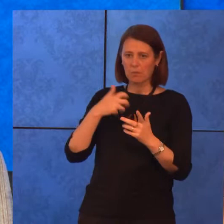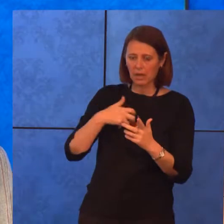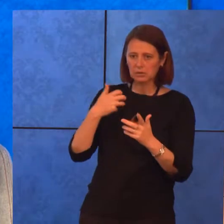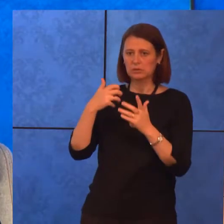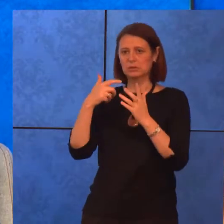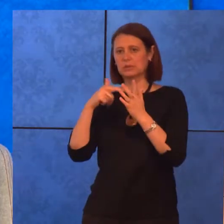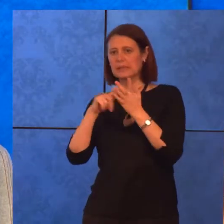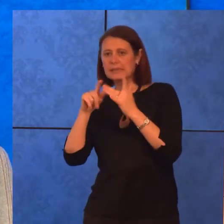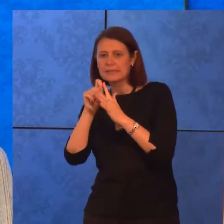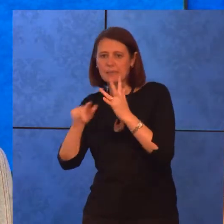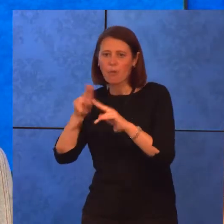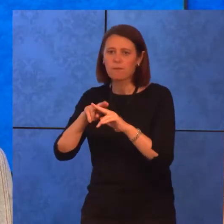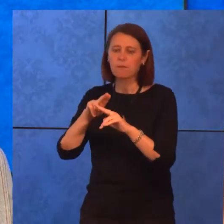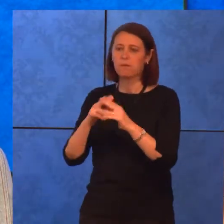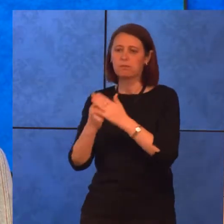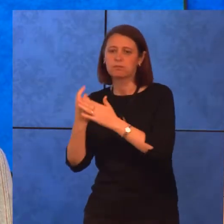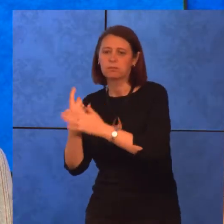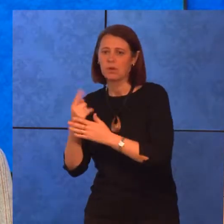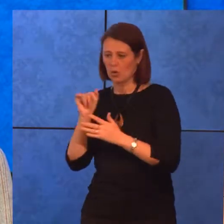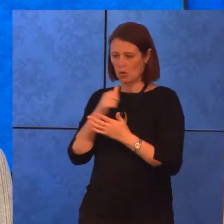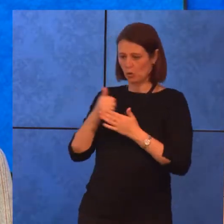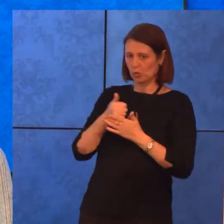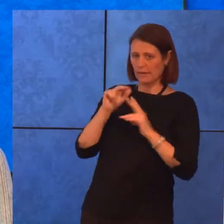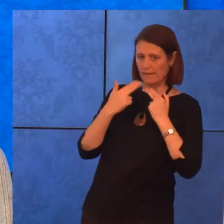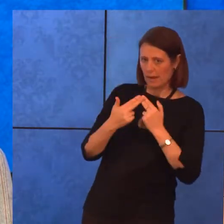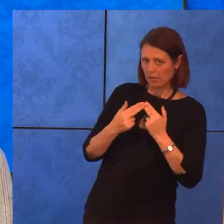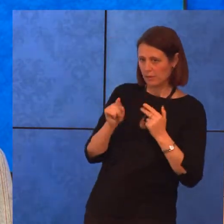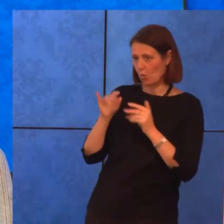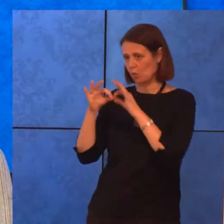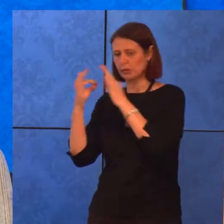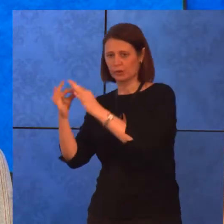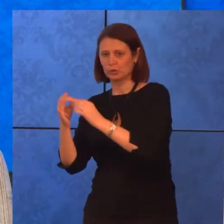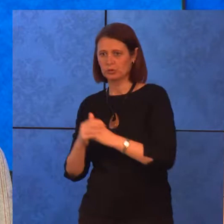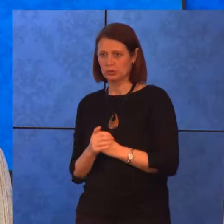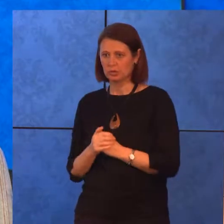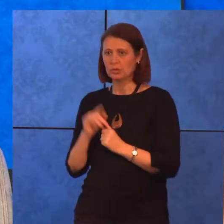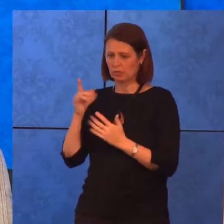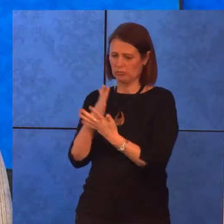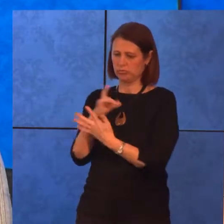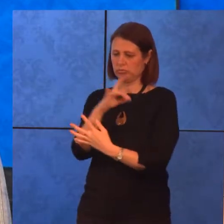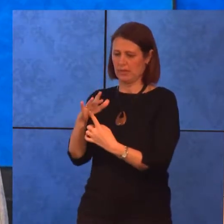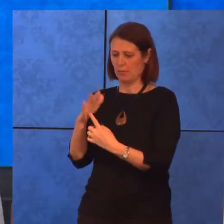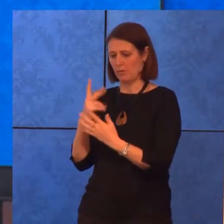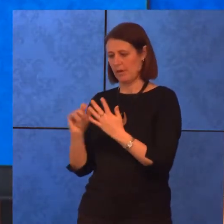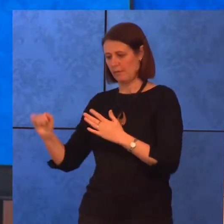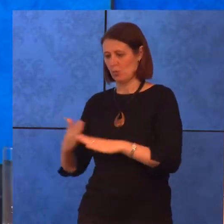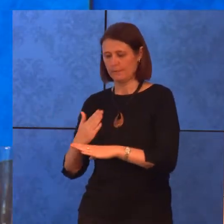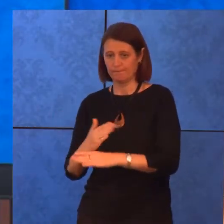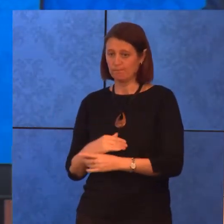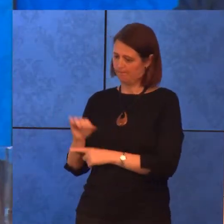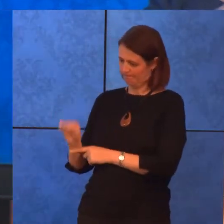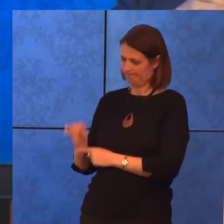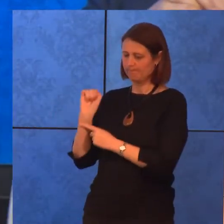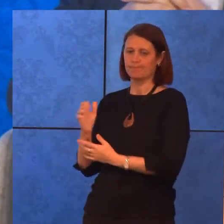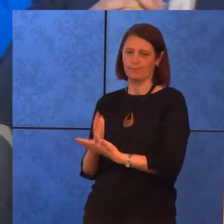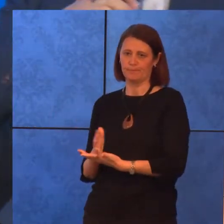find out information through advocates and not family members and not organisations. So they are a crucial part of your operation. That's absolutely right.